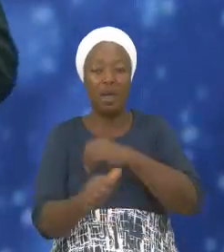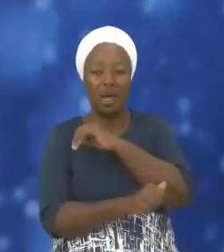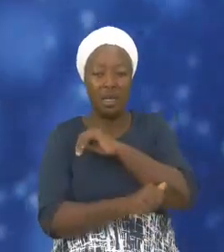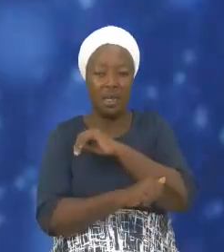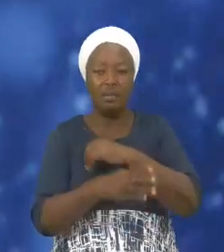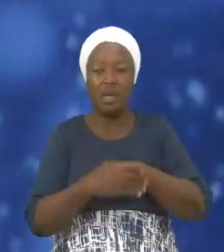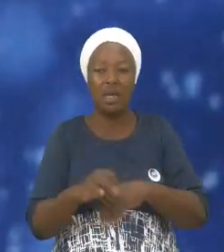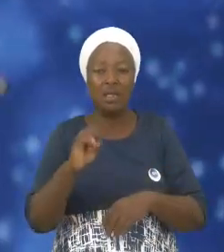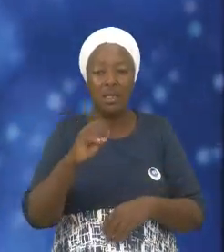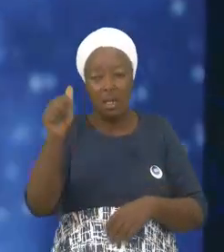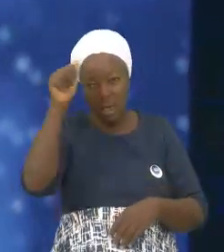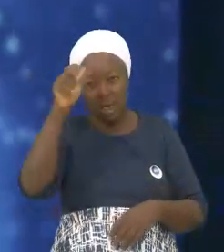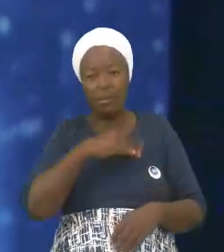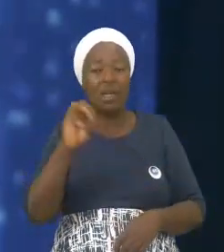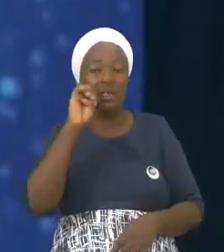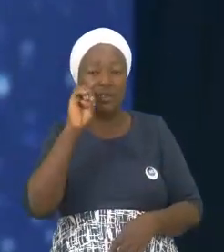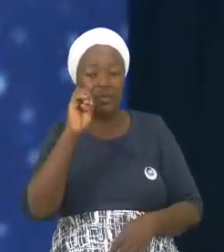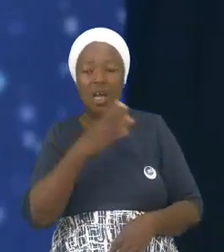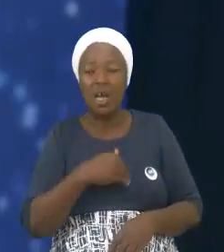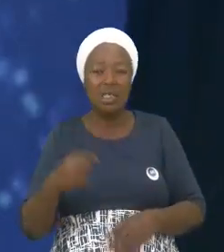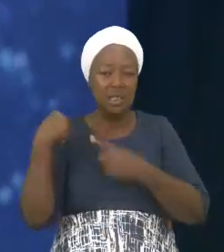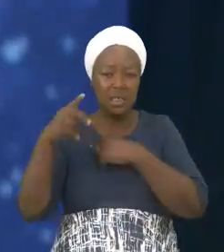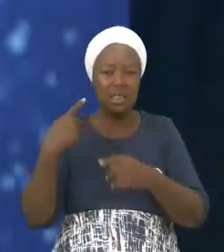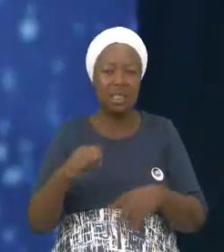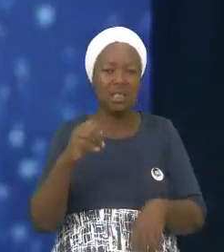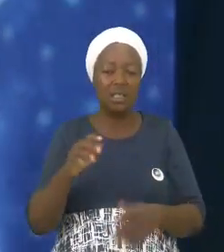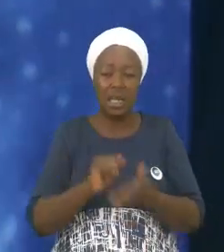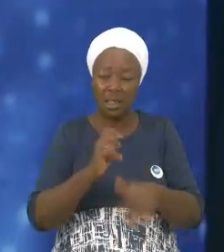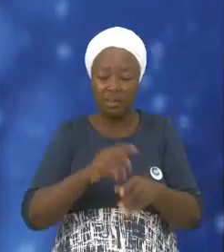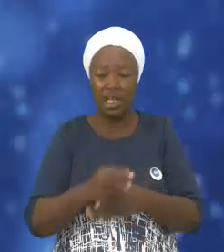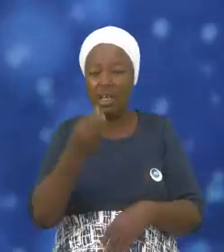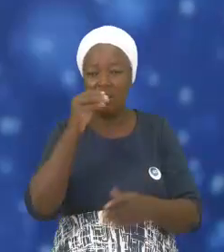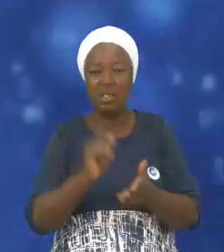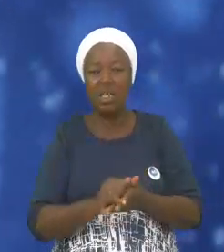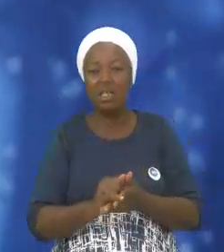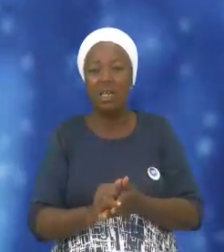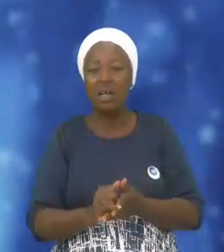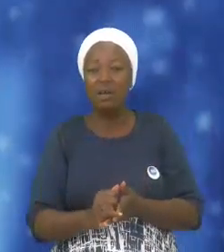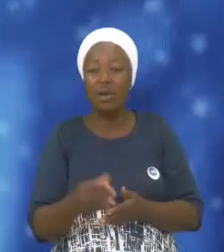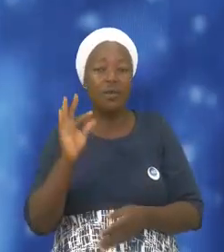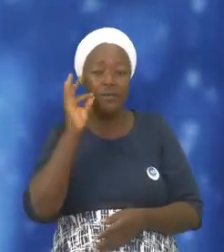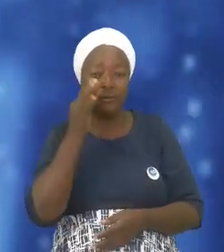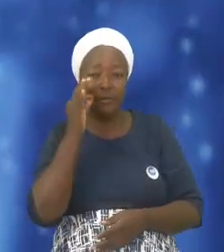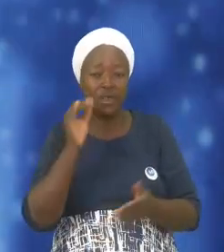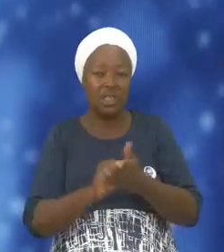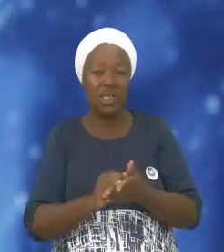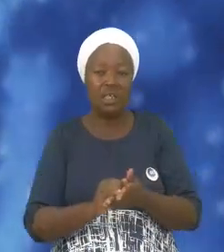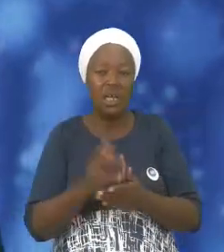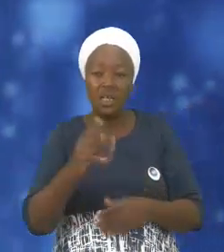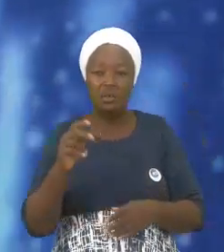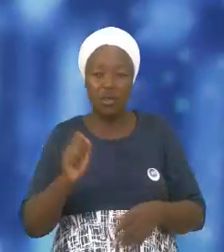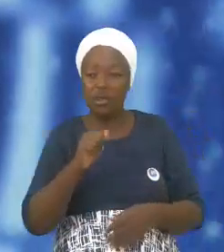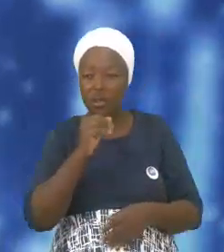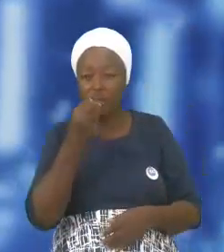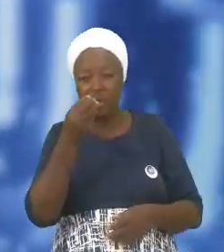Eve, and since they ate the forbidden fruit, they might, you know, before the real trouble comes, it's like